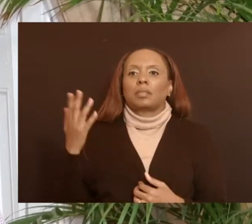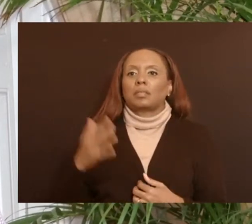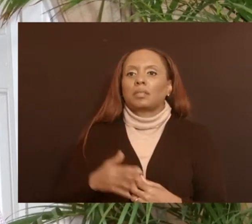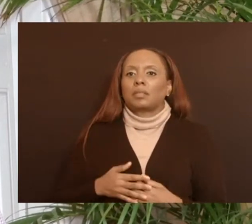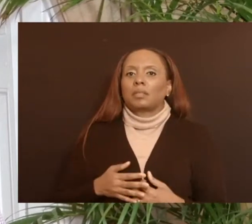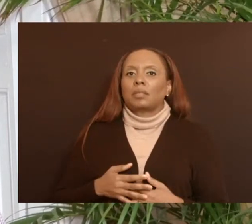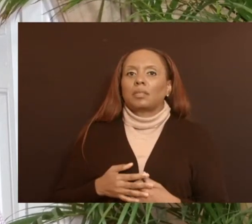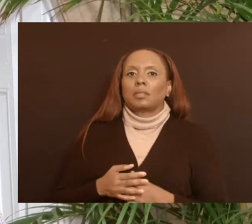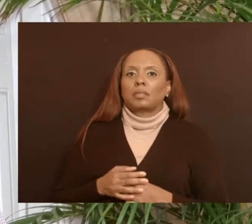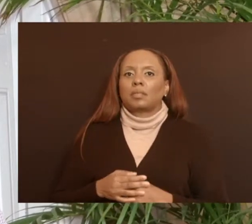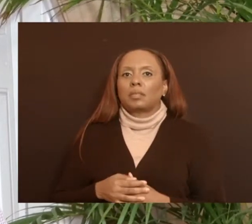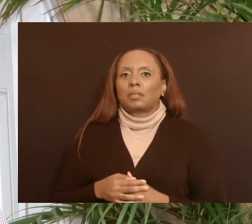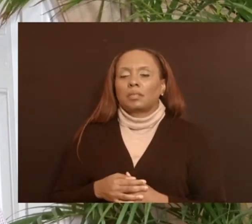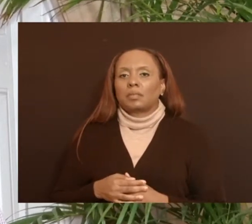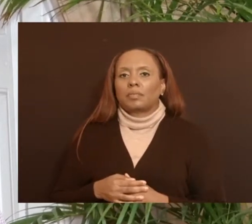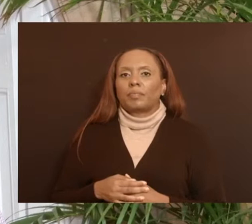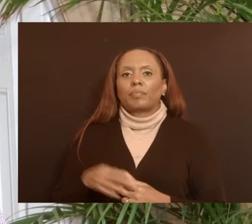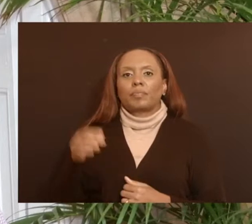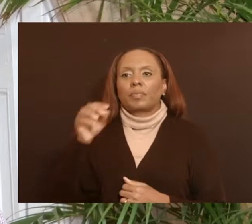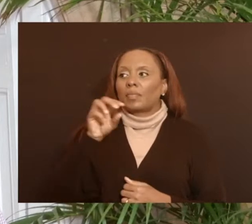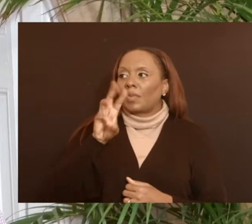questions.